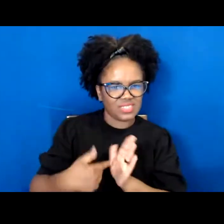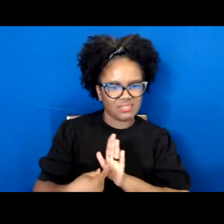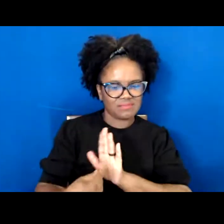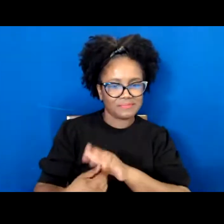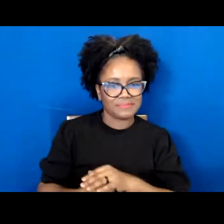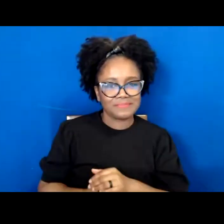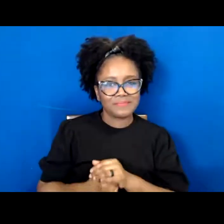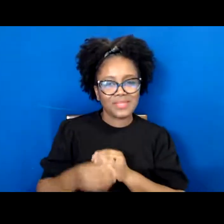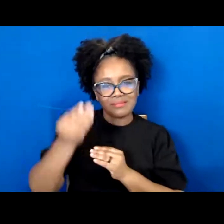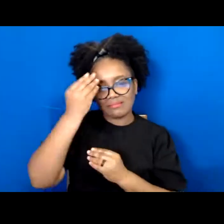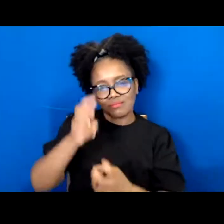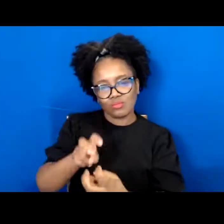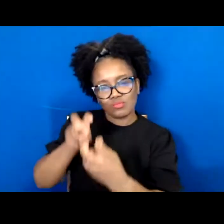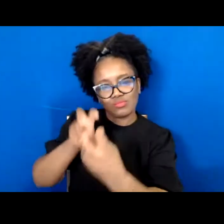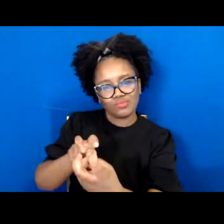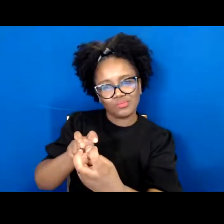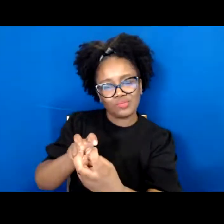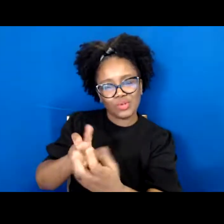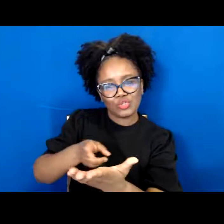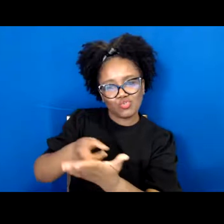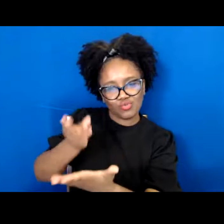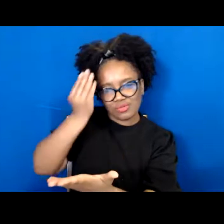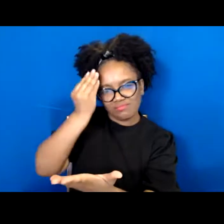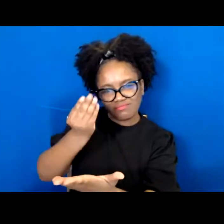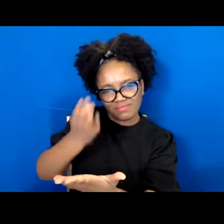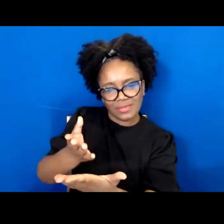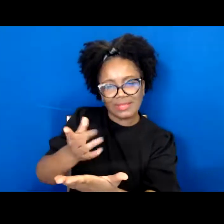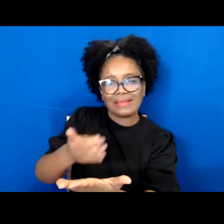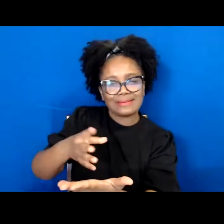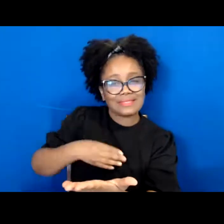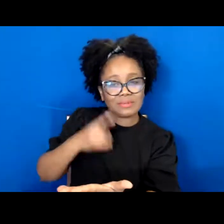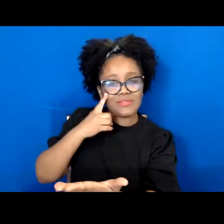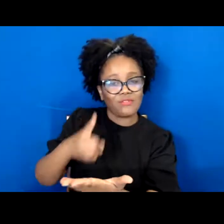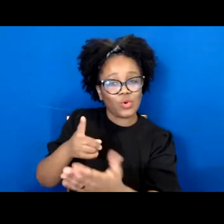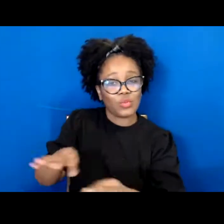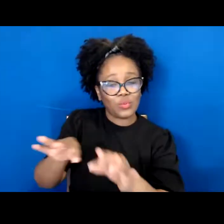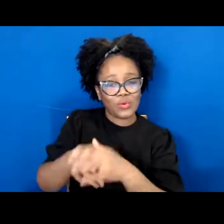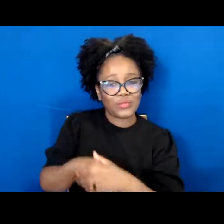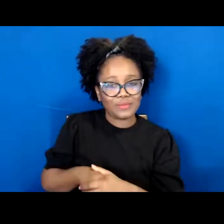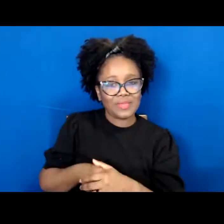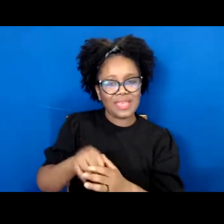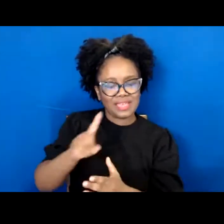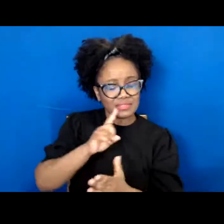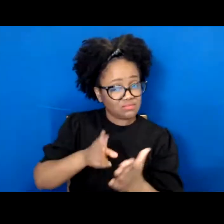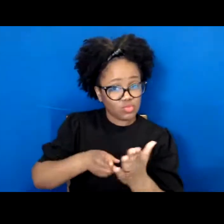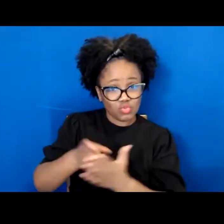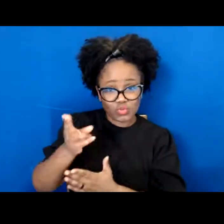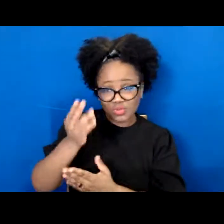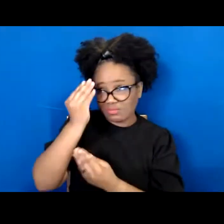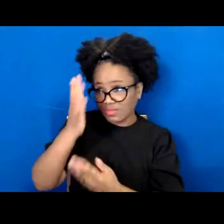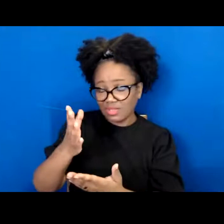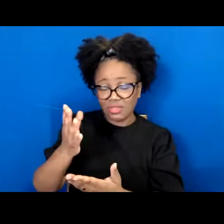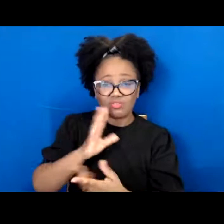of you and says, take it for what it's worth. His brutal honesty speaks to the way we regard pain and the complexities of the people we